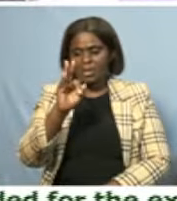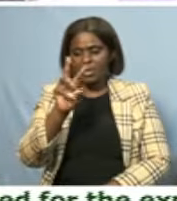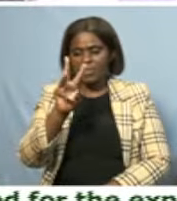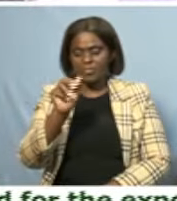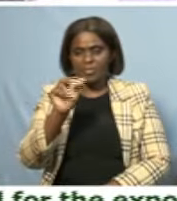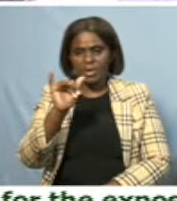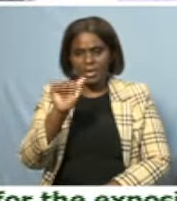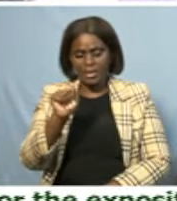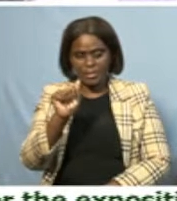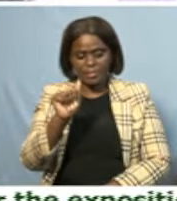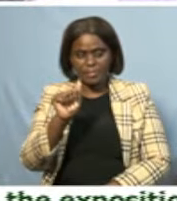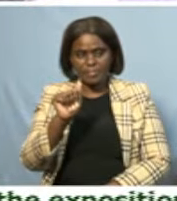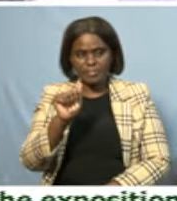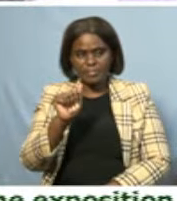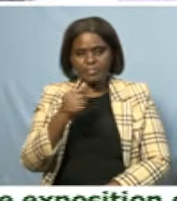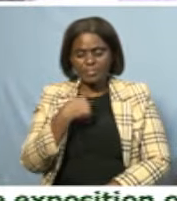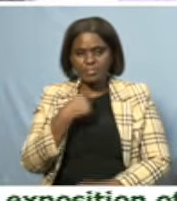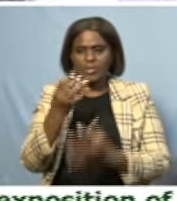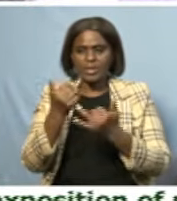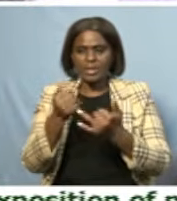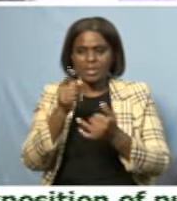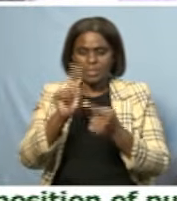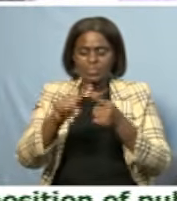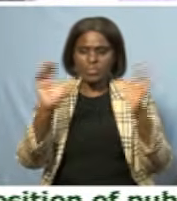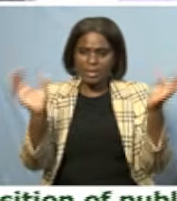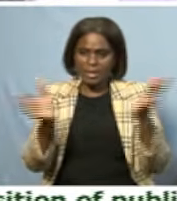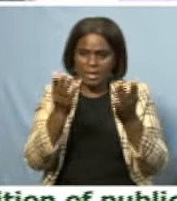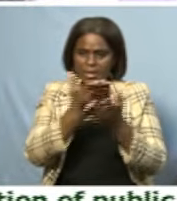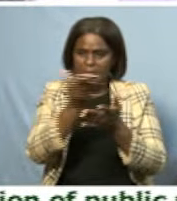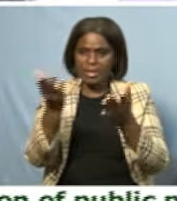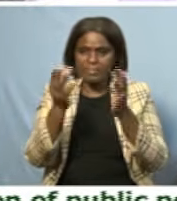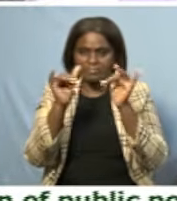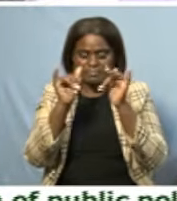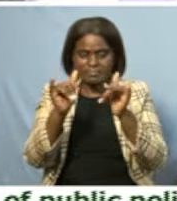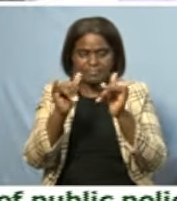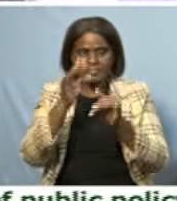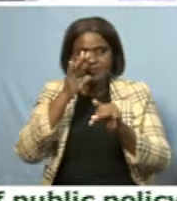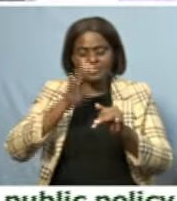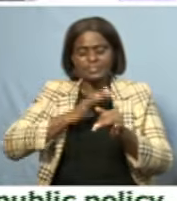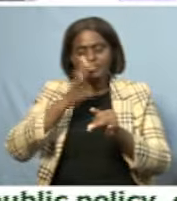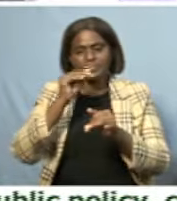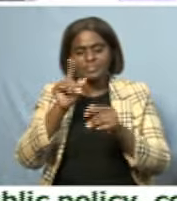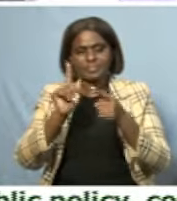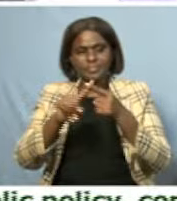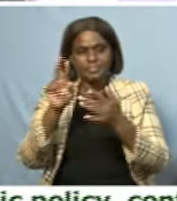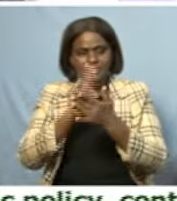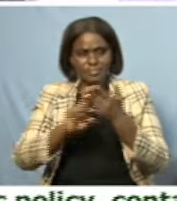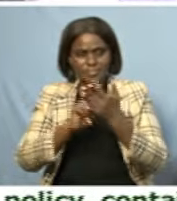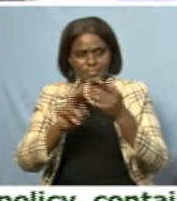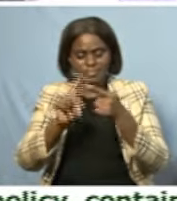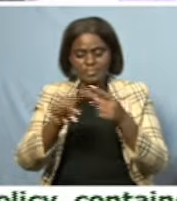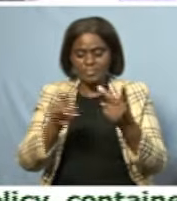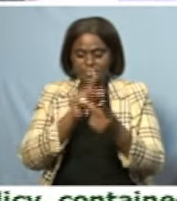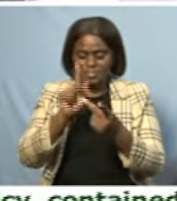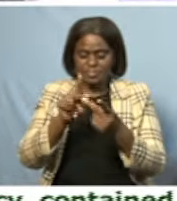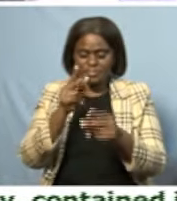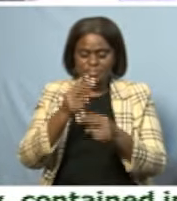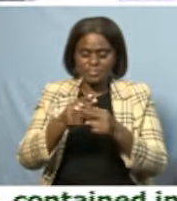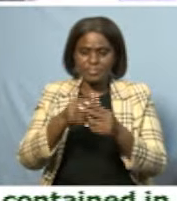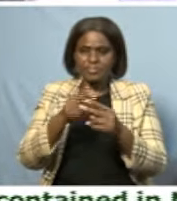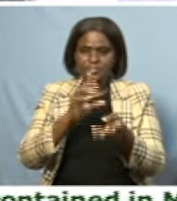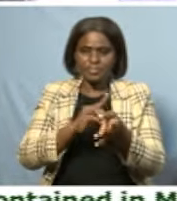Kafwaya. I'd wanted to encourage them, Madam Speaker, to read, to be like Dr. Kateka